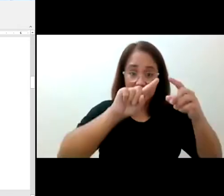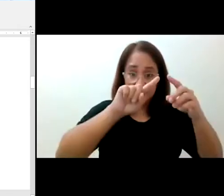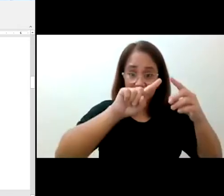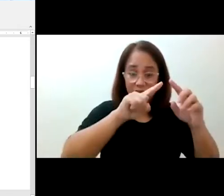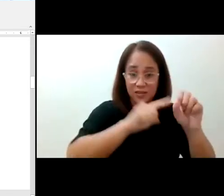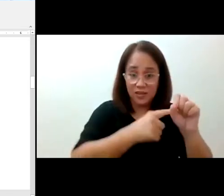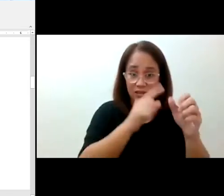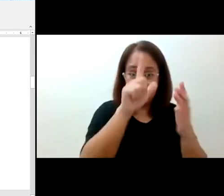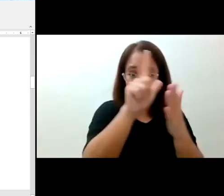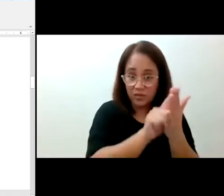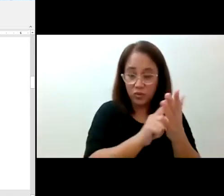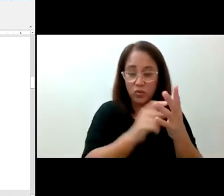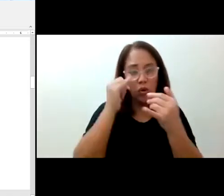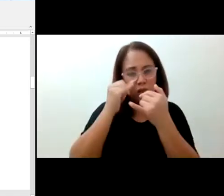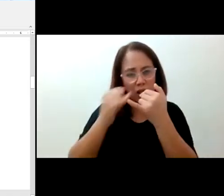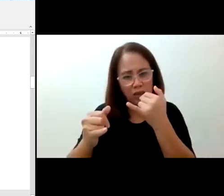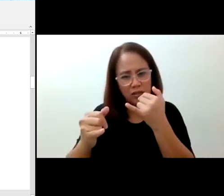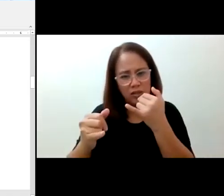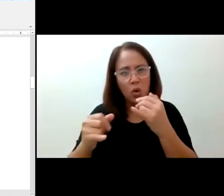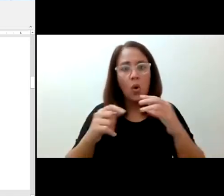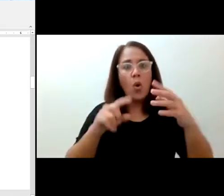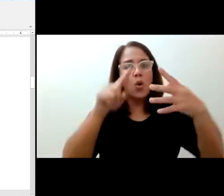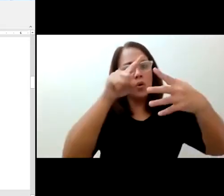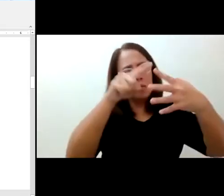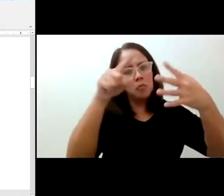at different stages in a lesson?